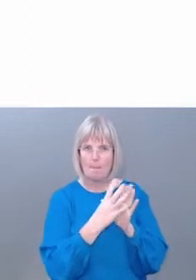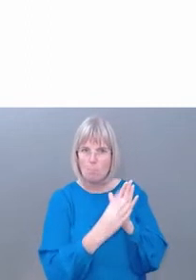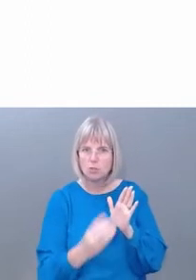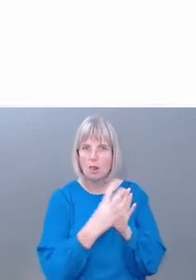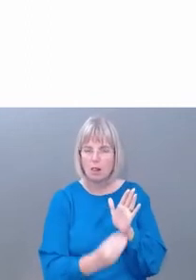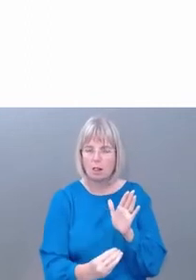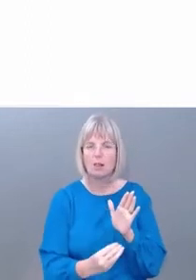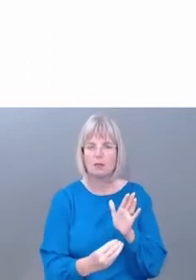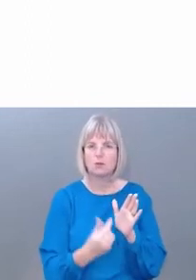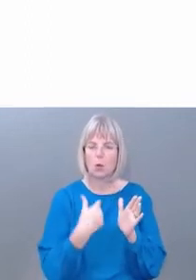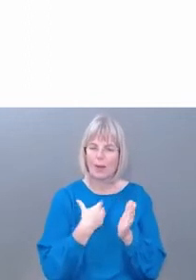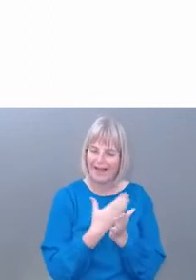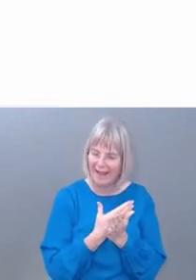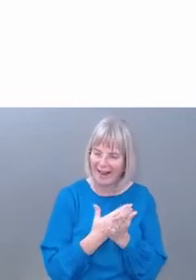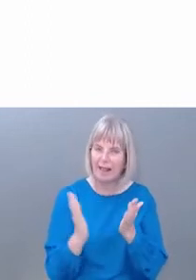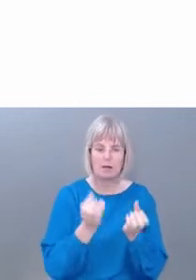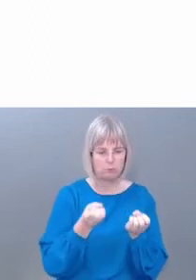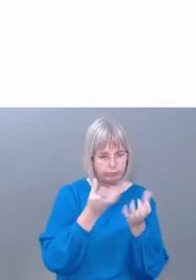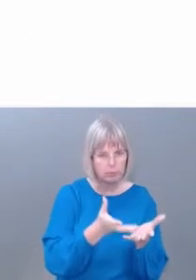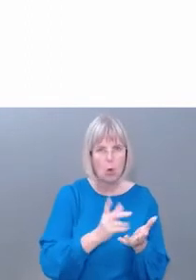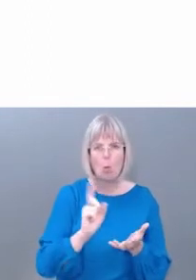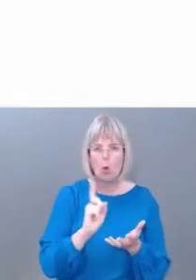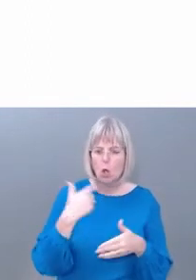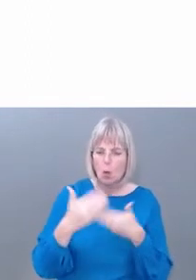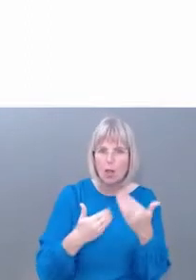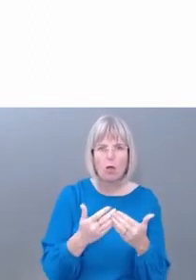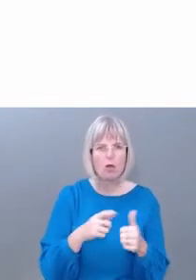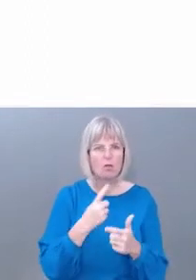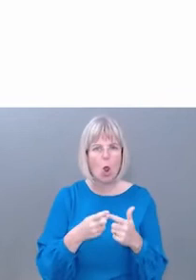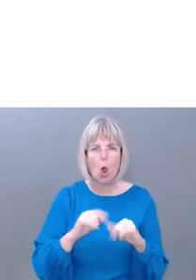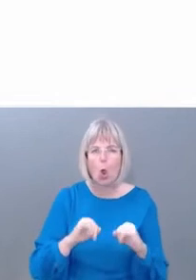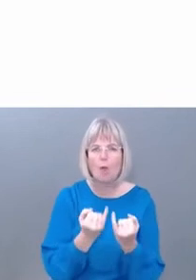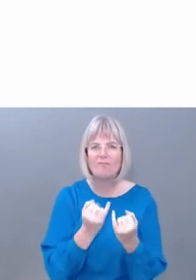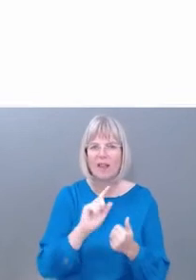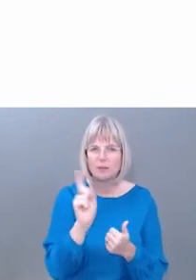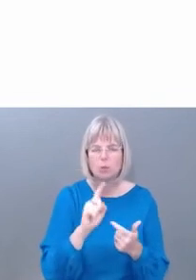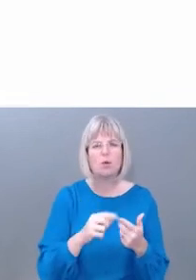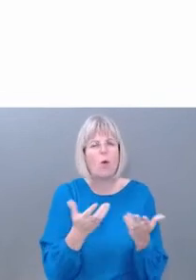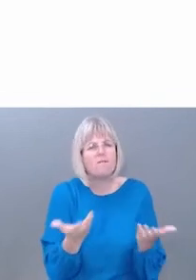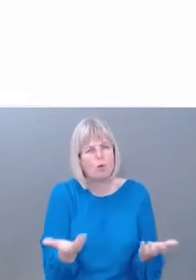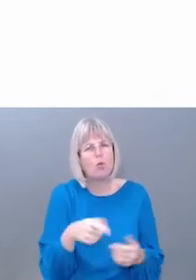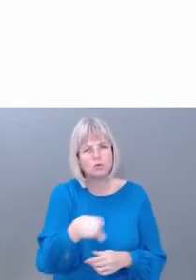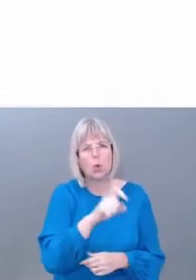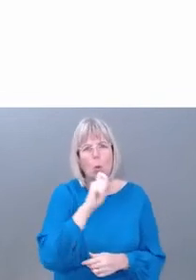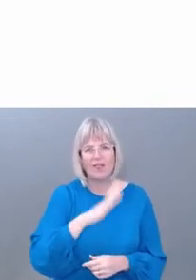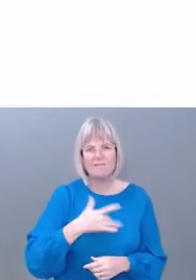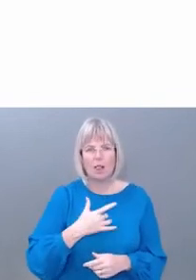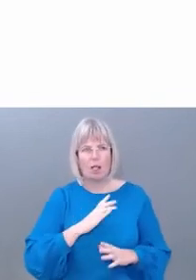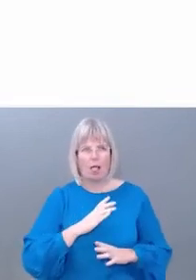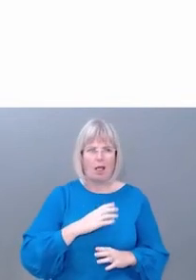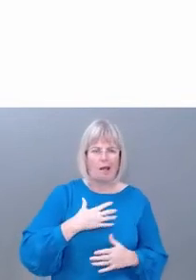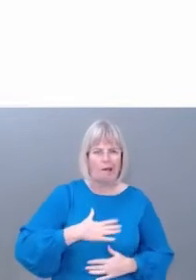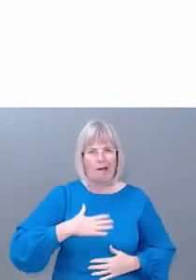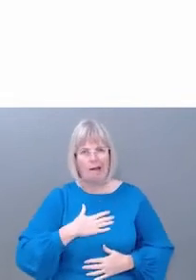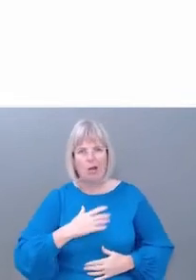on. What are the conflicts? What's happening here? Of course, you're going to feel uncomfortable because you are addressing your privilege,